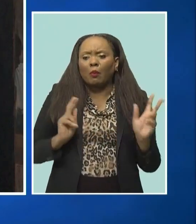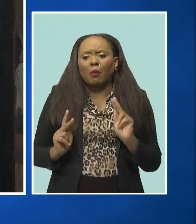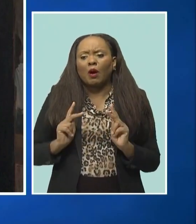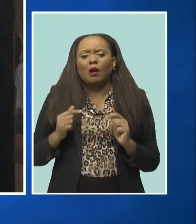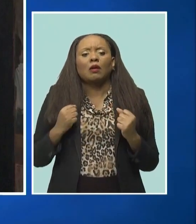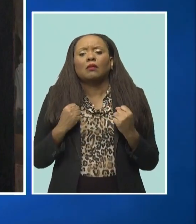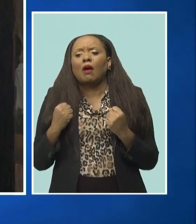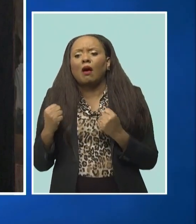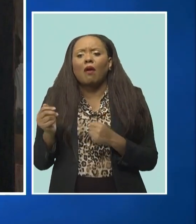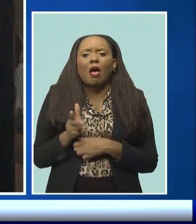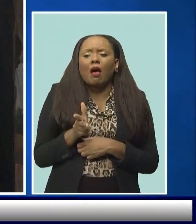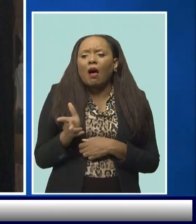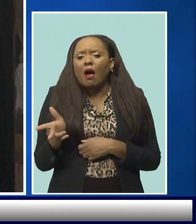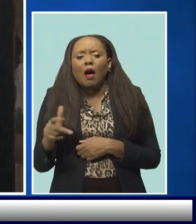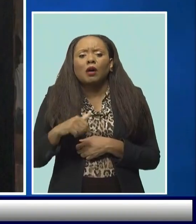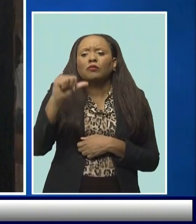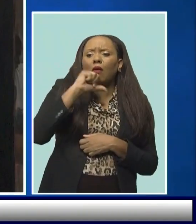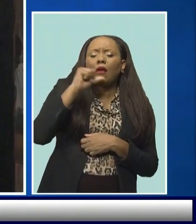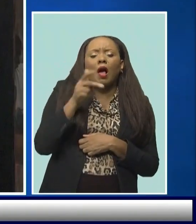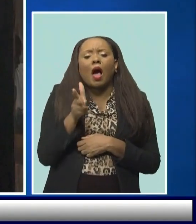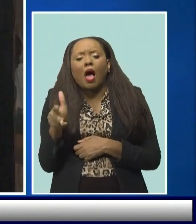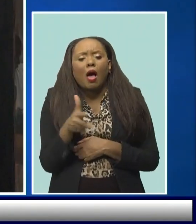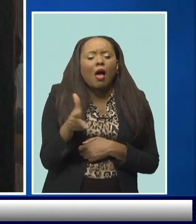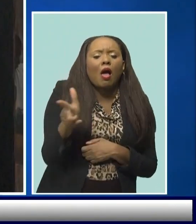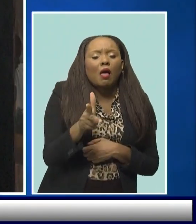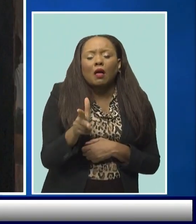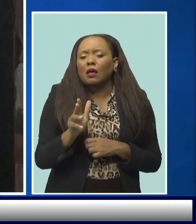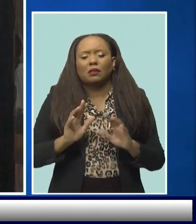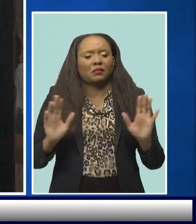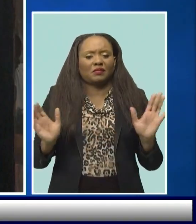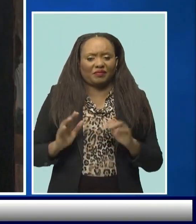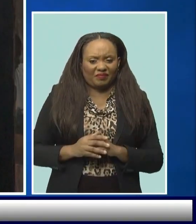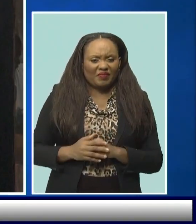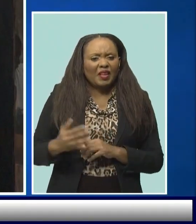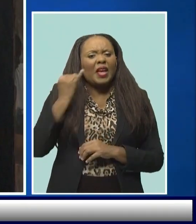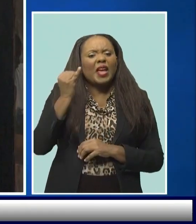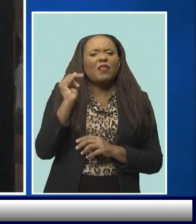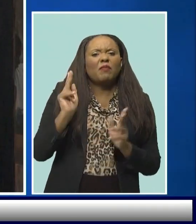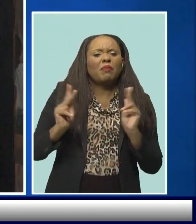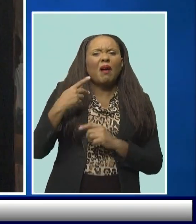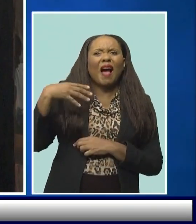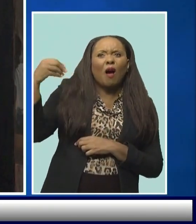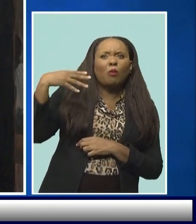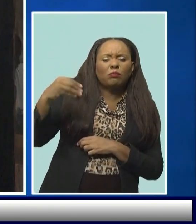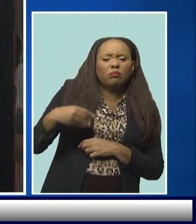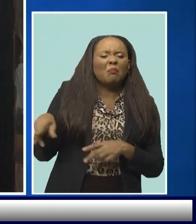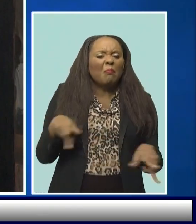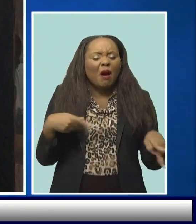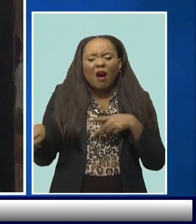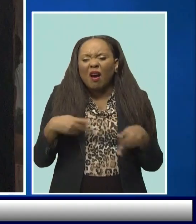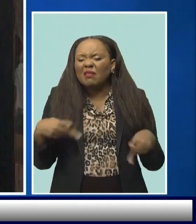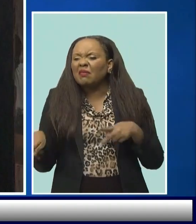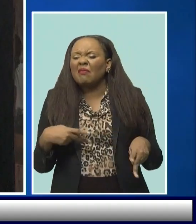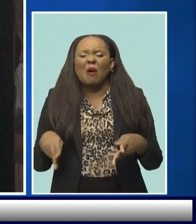persons the facts, let them make the choices as they move around day to day, enjoying, especially at this festive time,